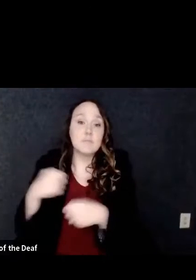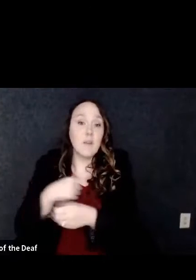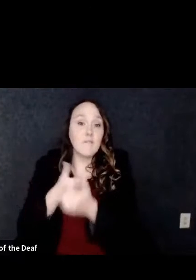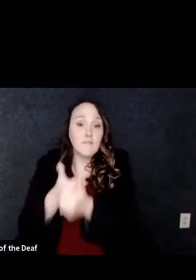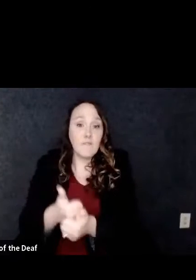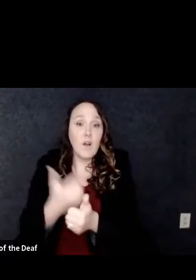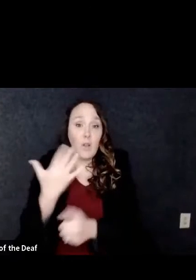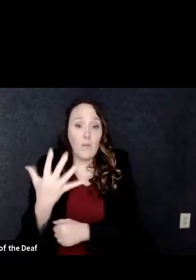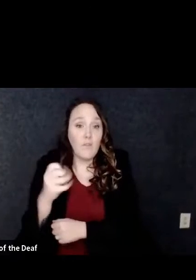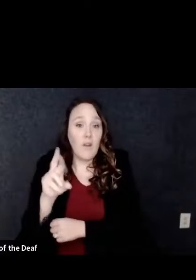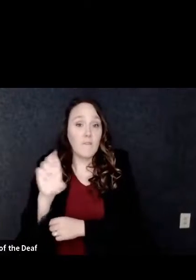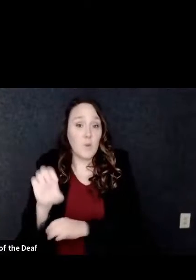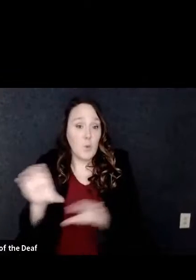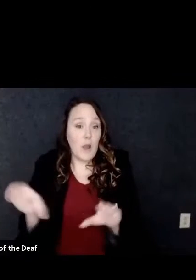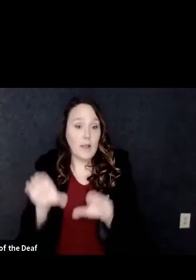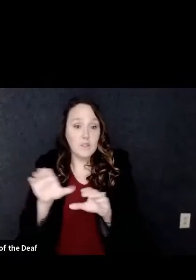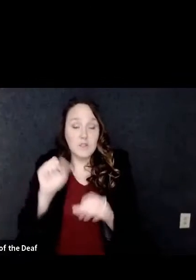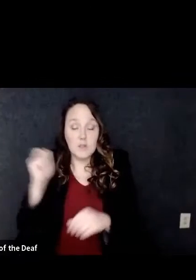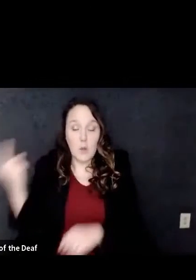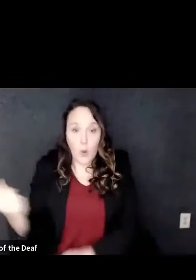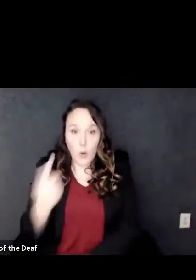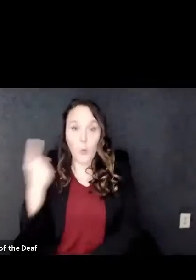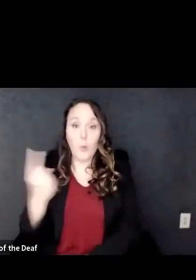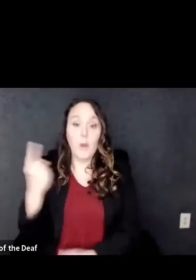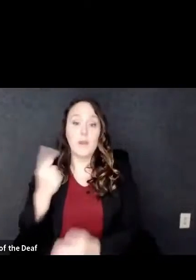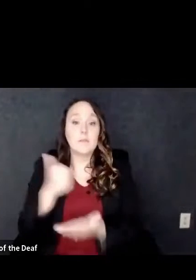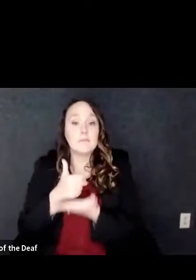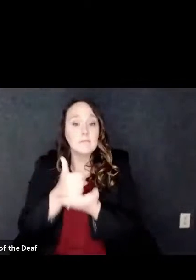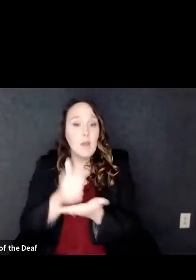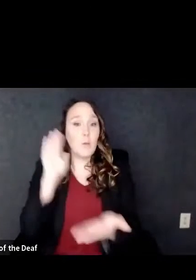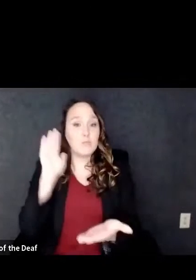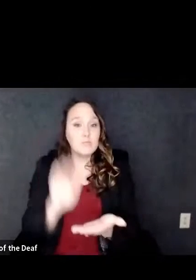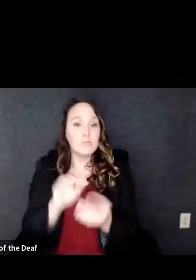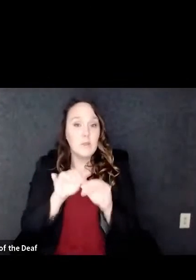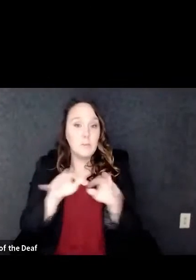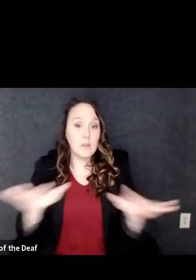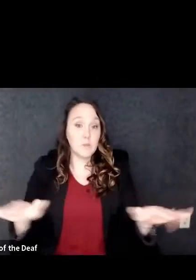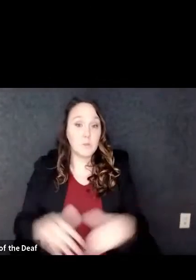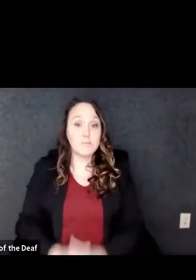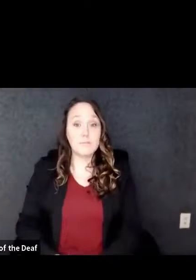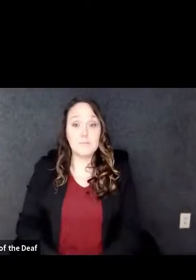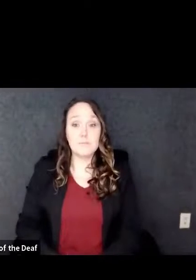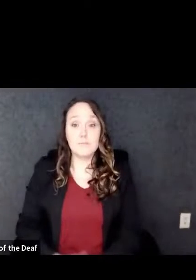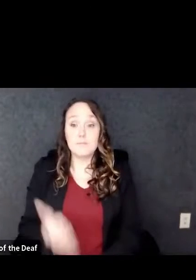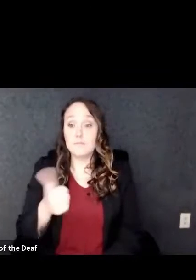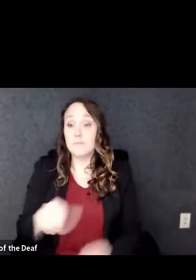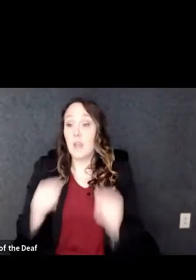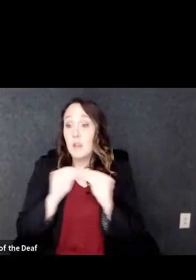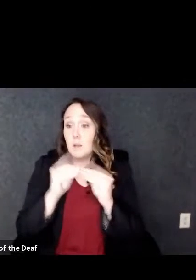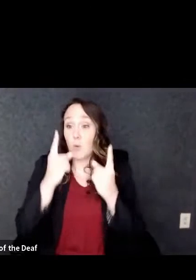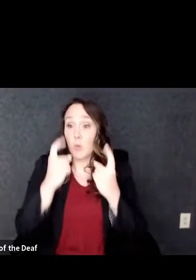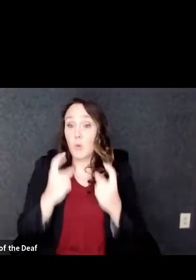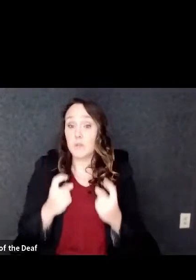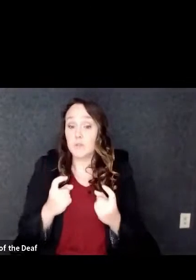sure we're following those all the time to help limit the spread of this disease. All right, any further